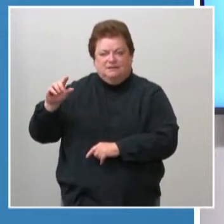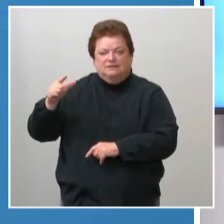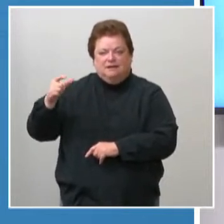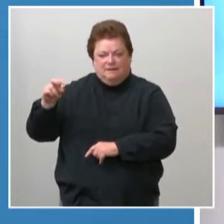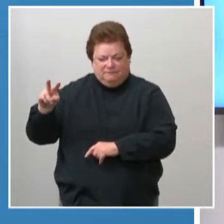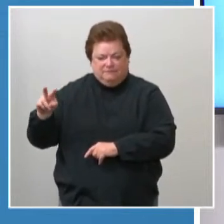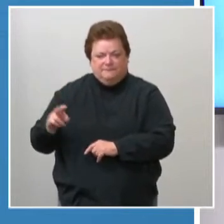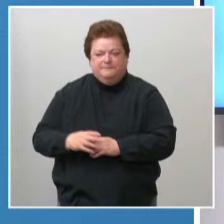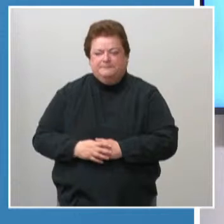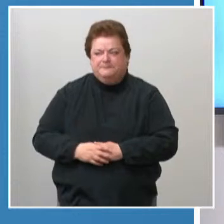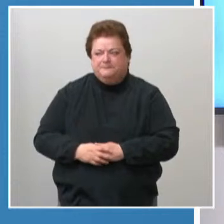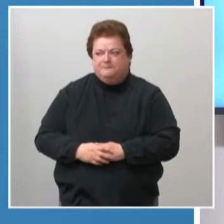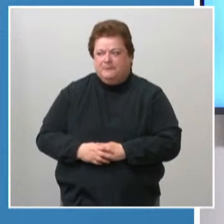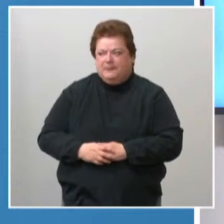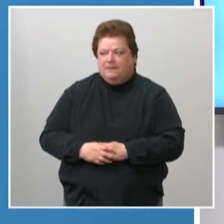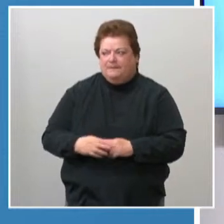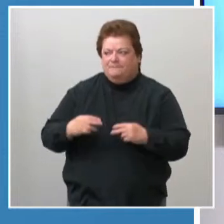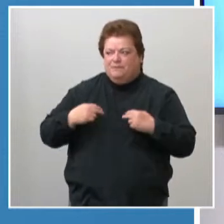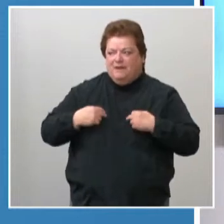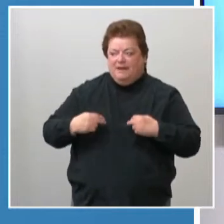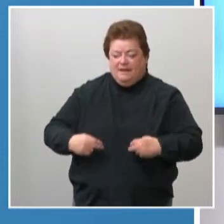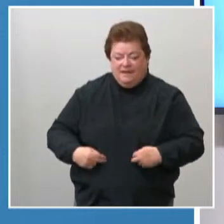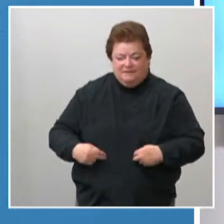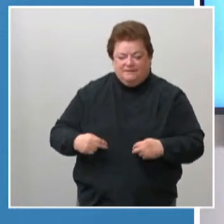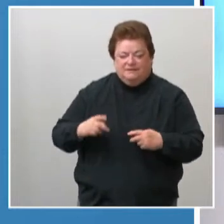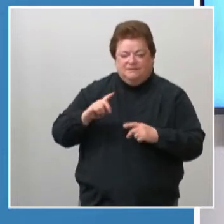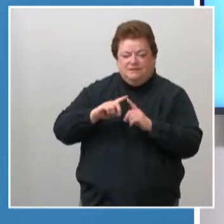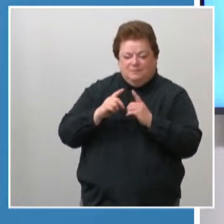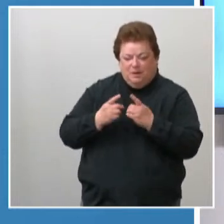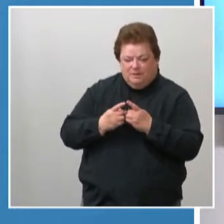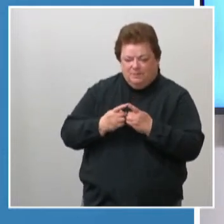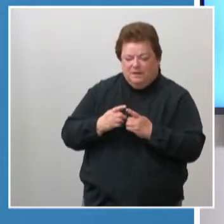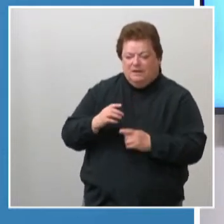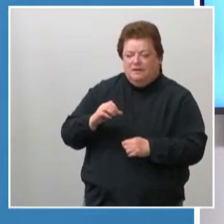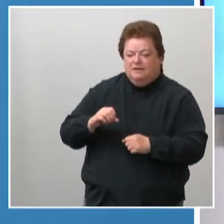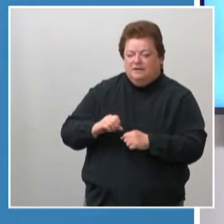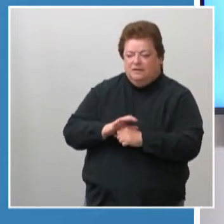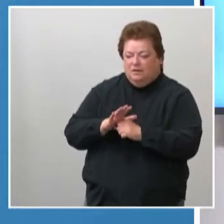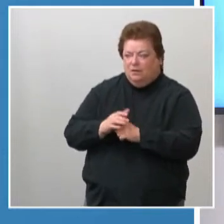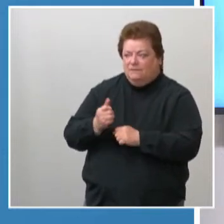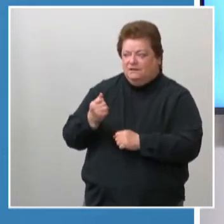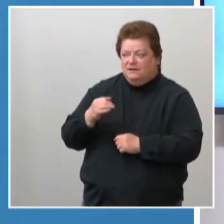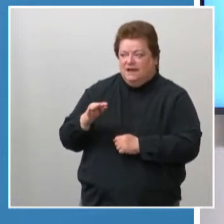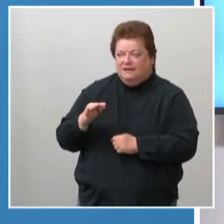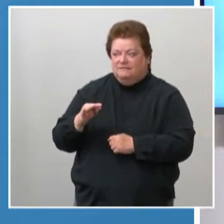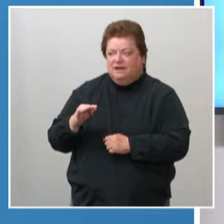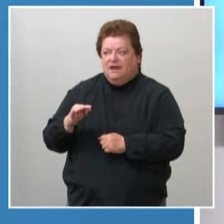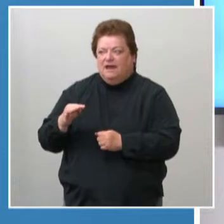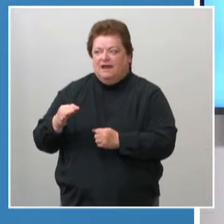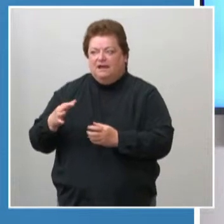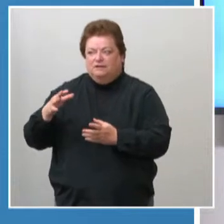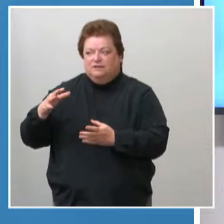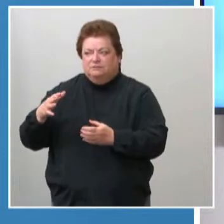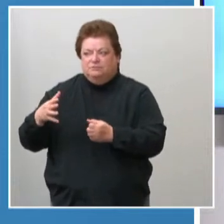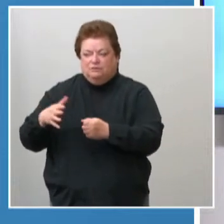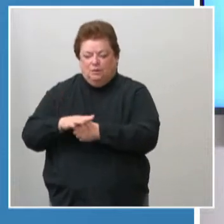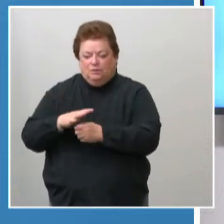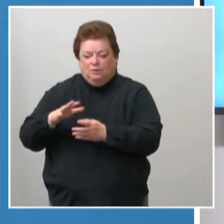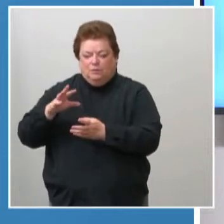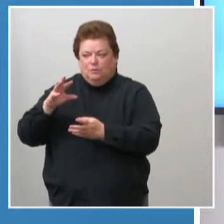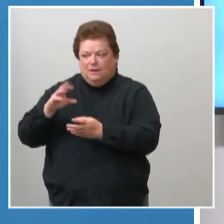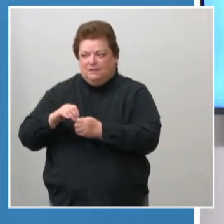covidtests.gov. The Health Department Total Wellness COVID-19 and Total Wellness testing site